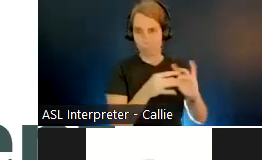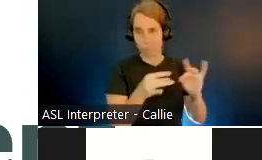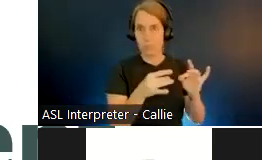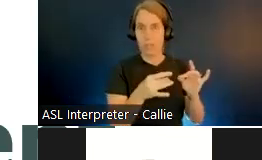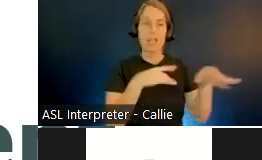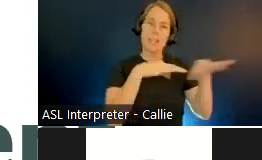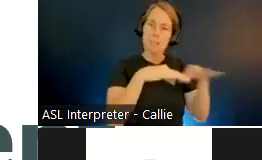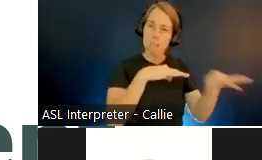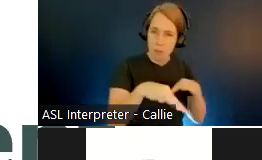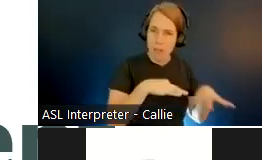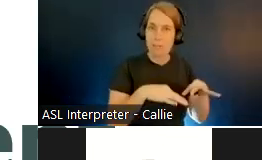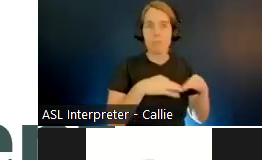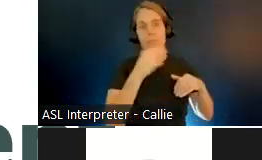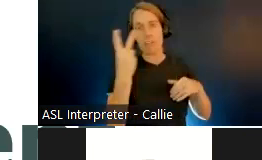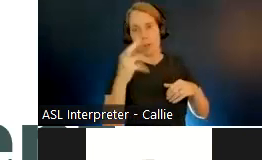school.